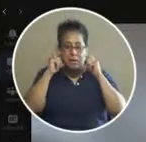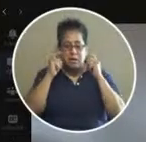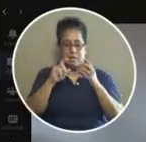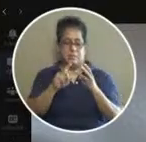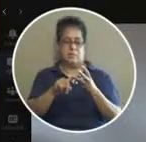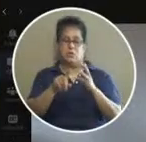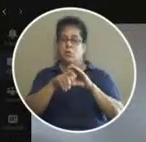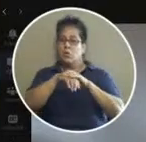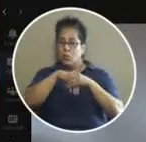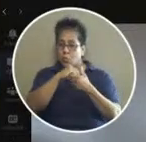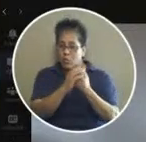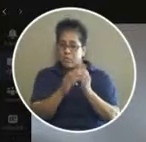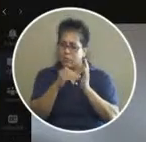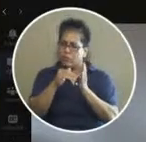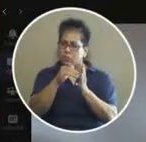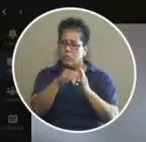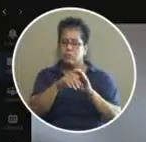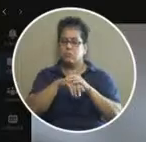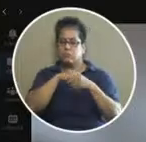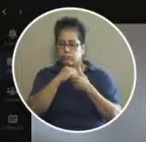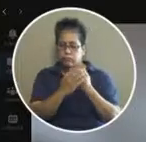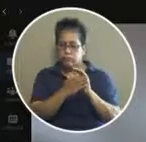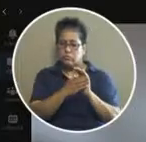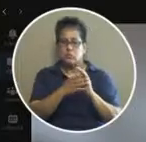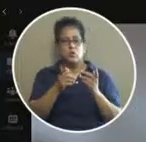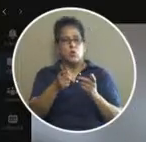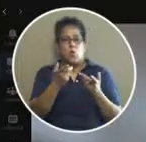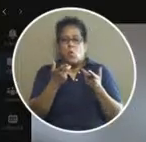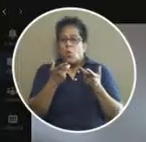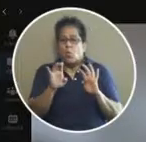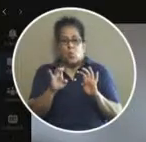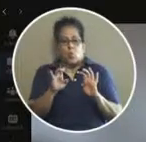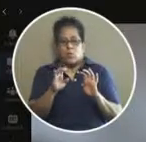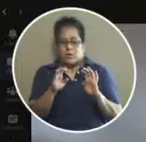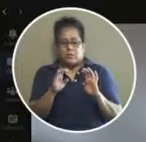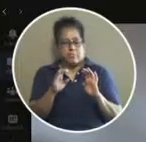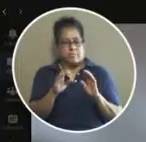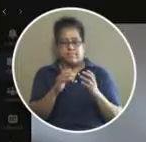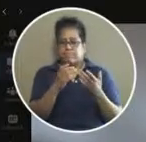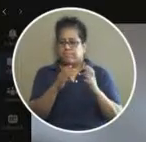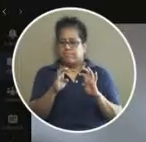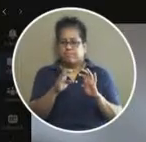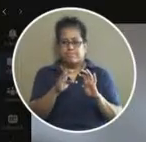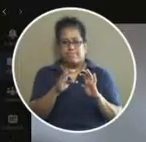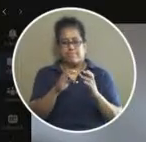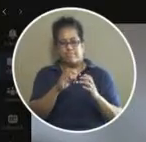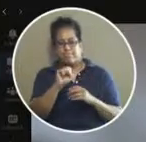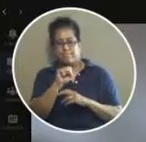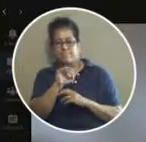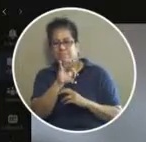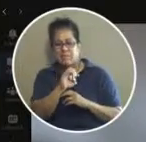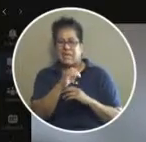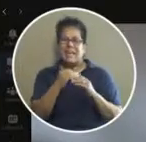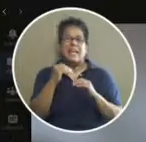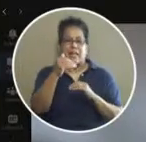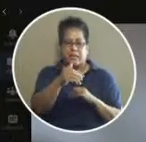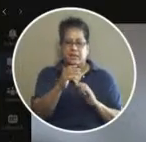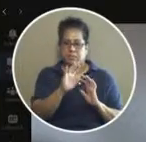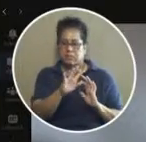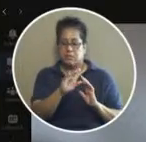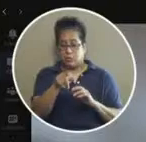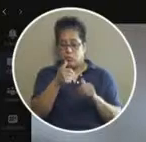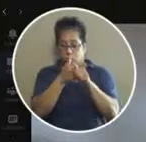wash your hands frequently, you're already way ahead. We're not out of the woods on this one. So if you follow